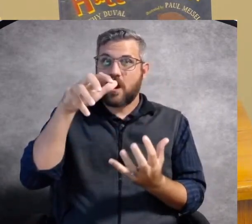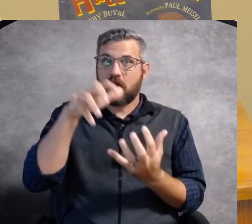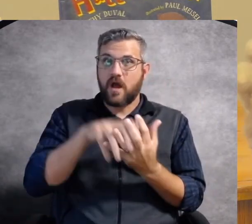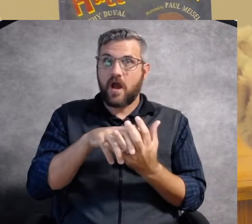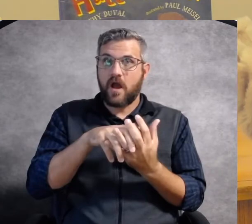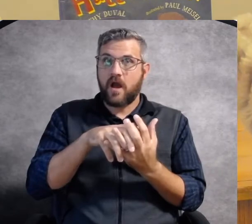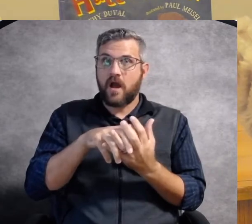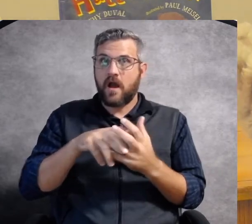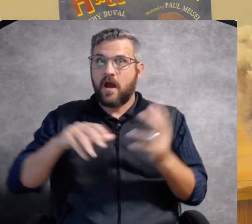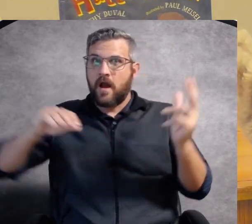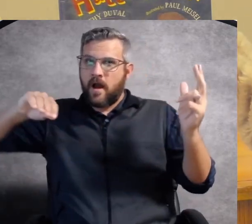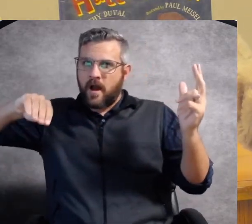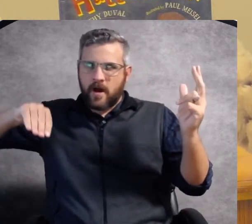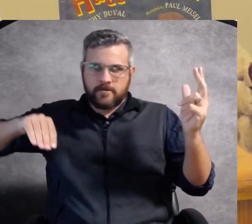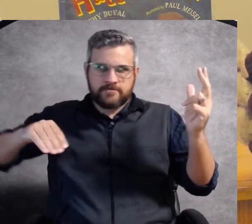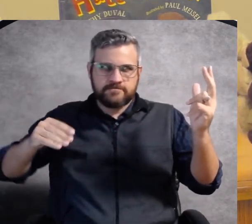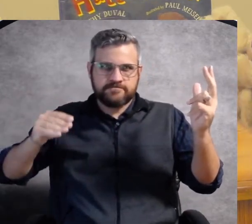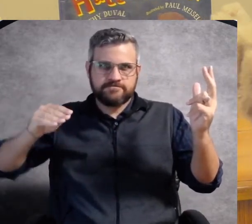me.